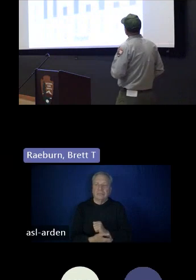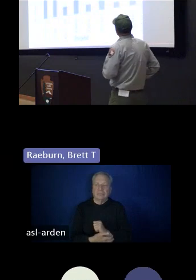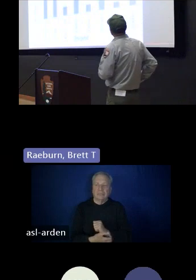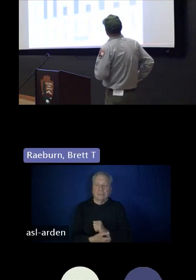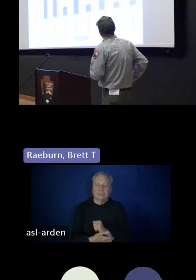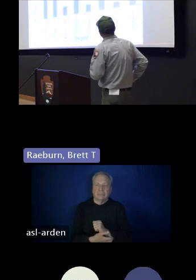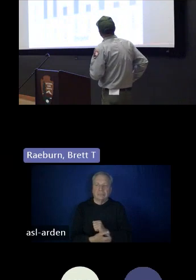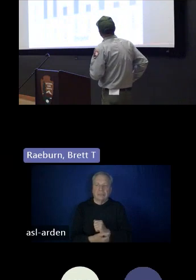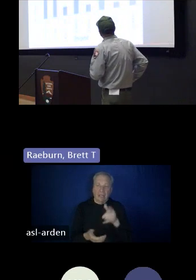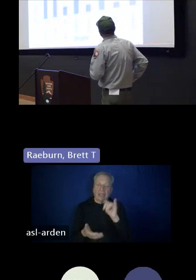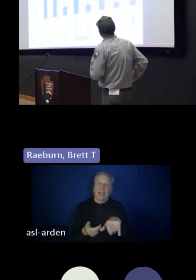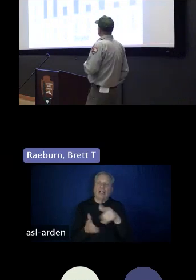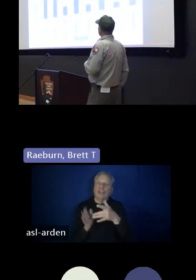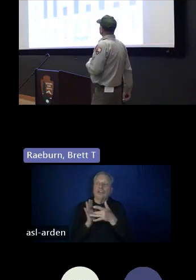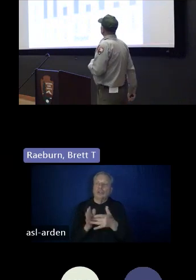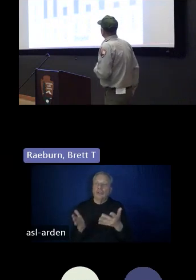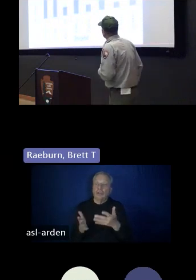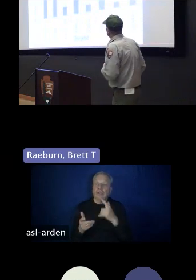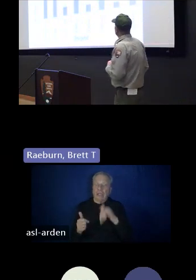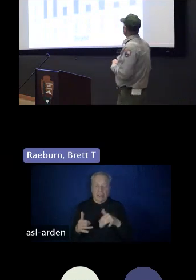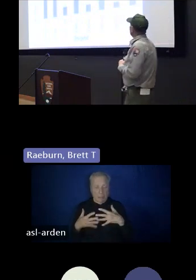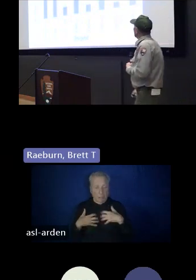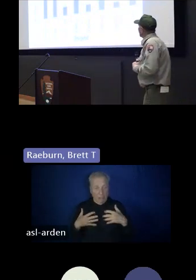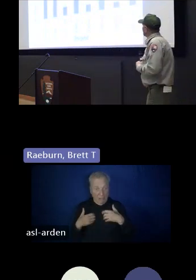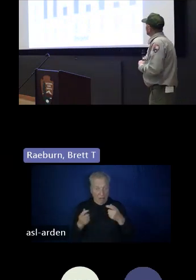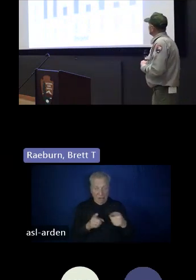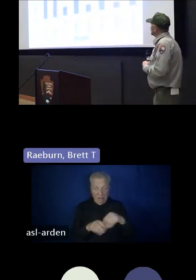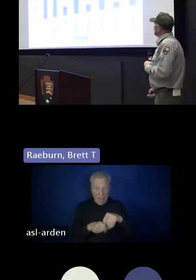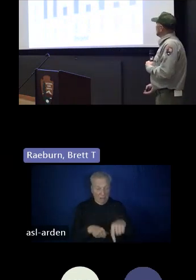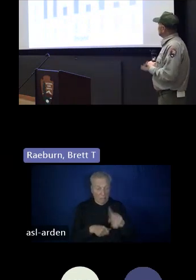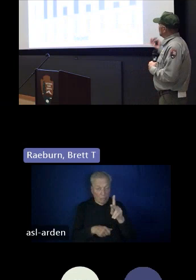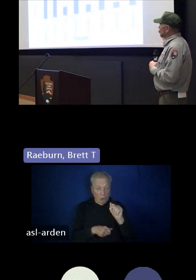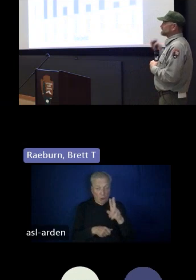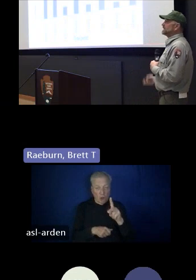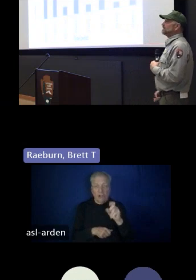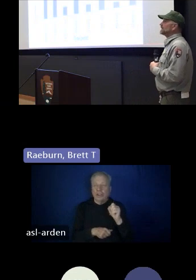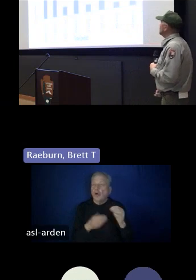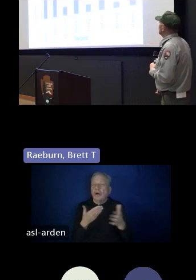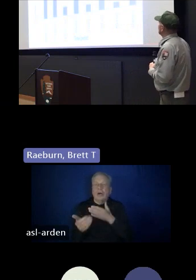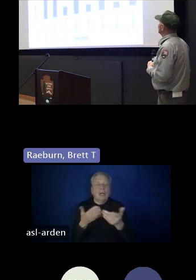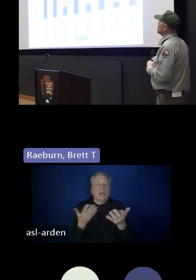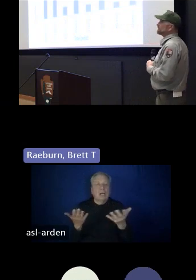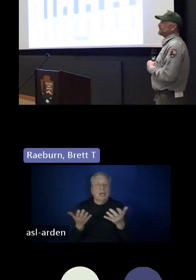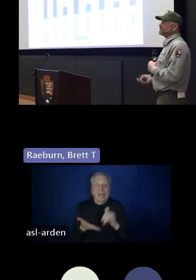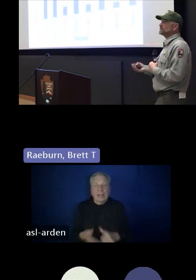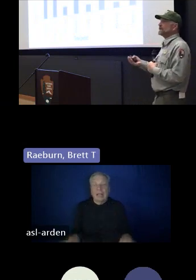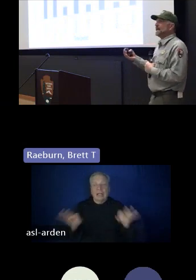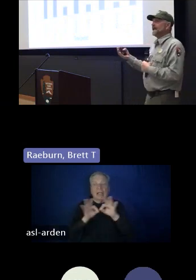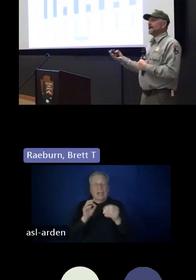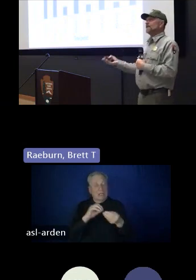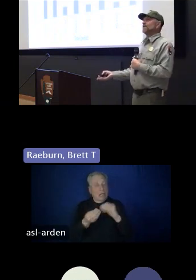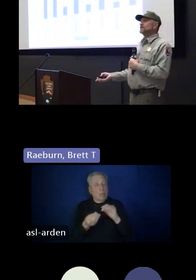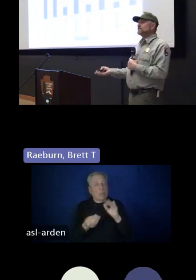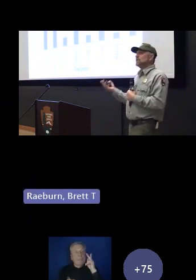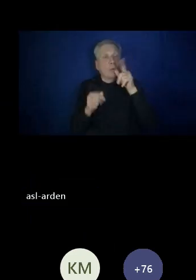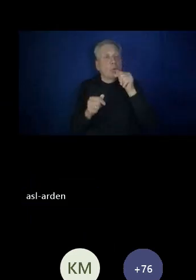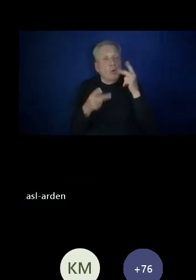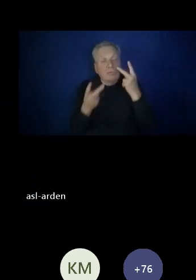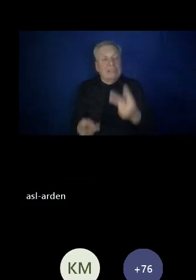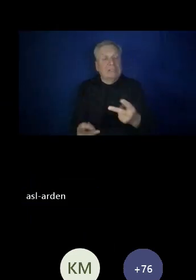So this shows bear-human conflicts in the park. So despite significantly increasing visitation and a